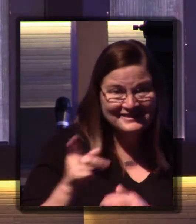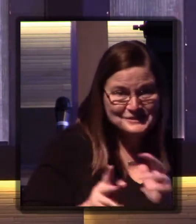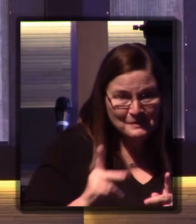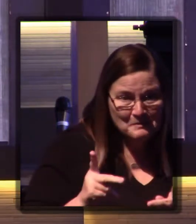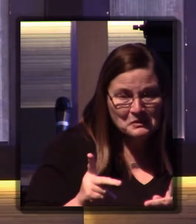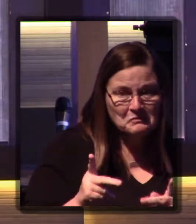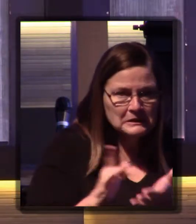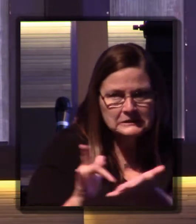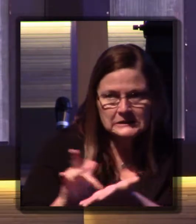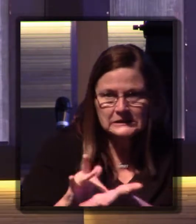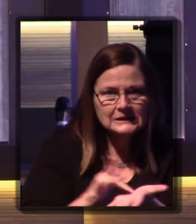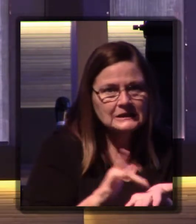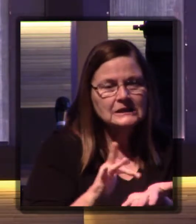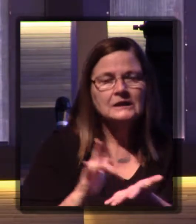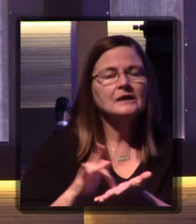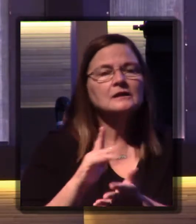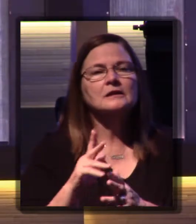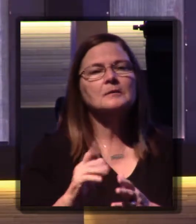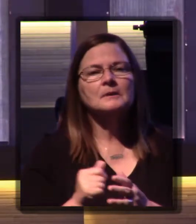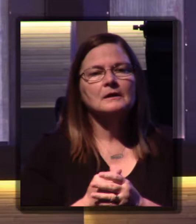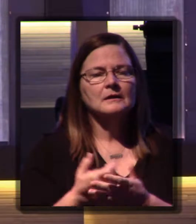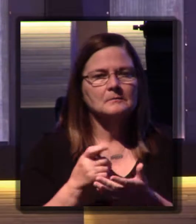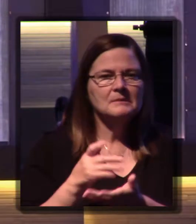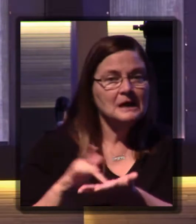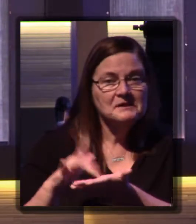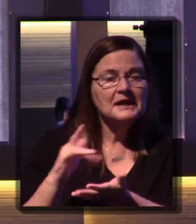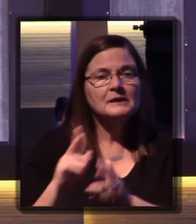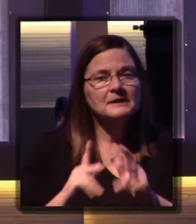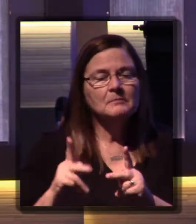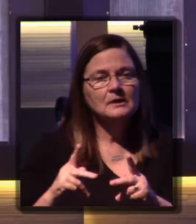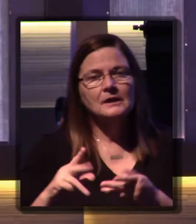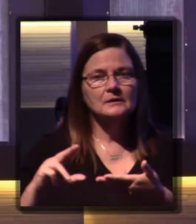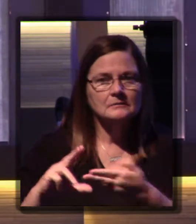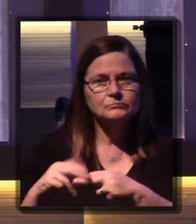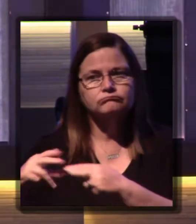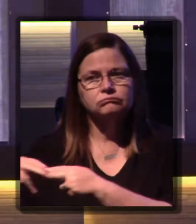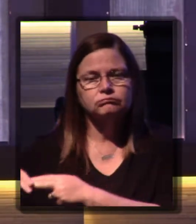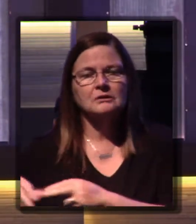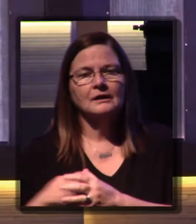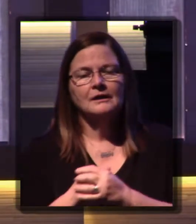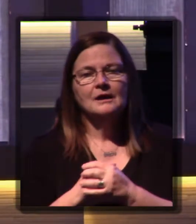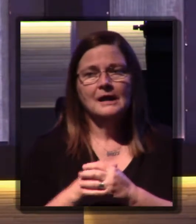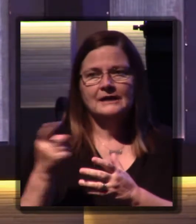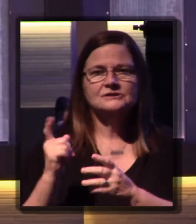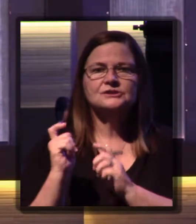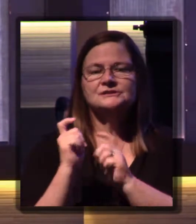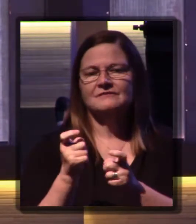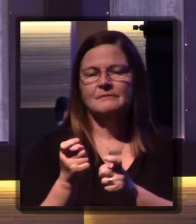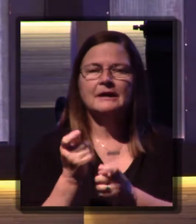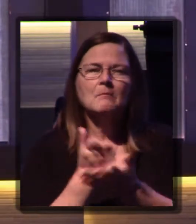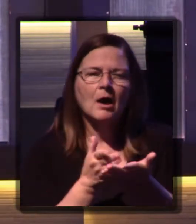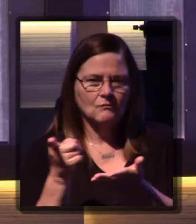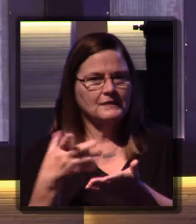people who have been using and manipulating the people around them for their own ends and are giving back merely a pittance of what they have